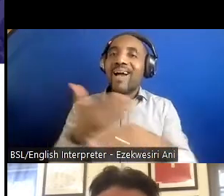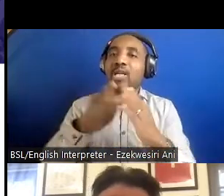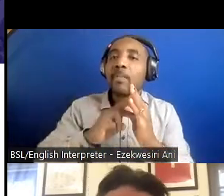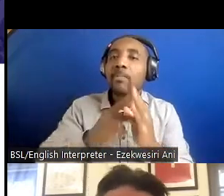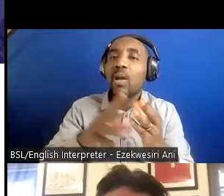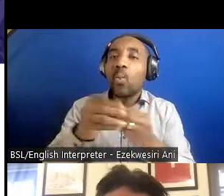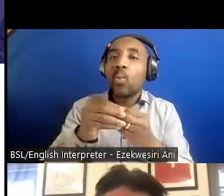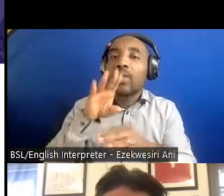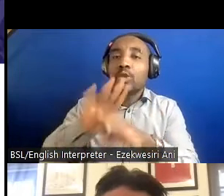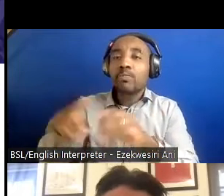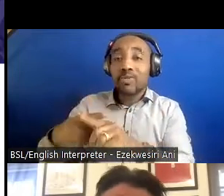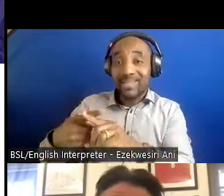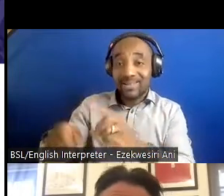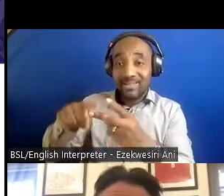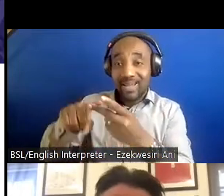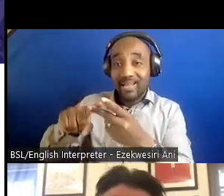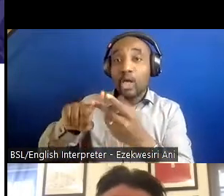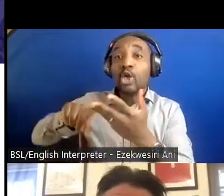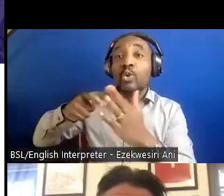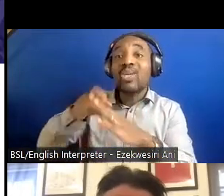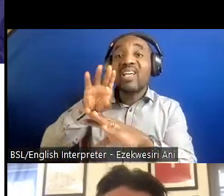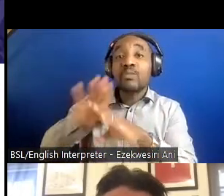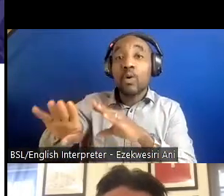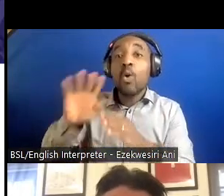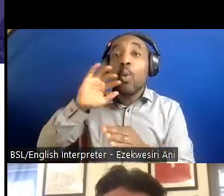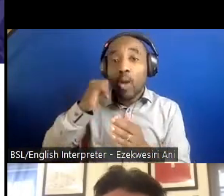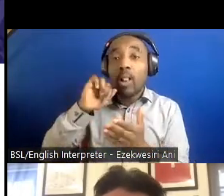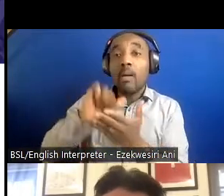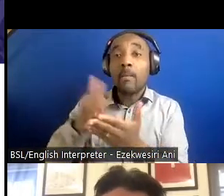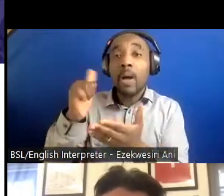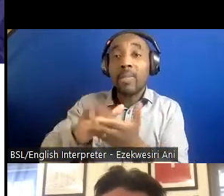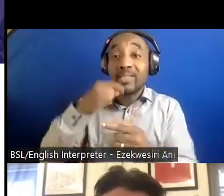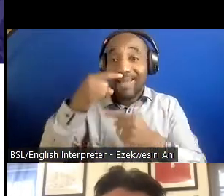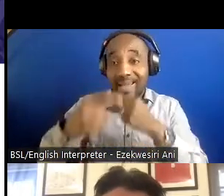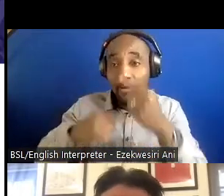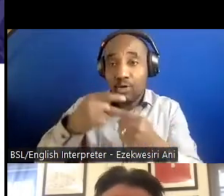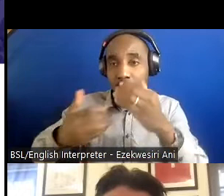England and UK Sport, which will be published and updated annually.